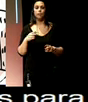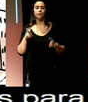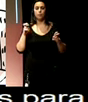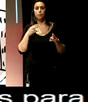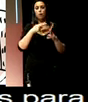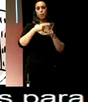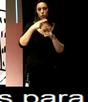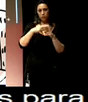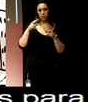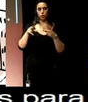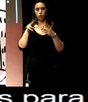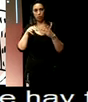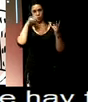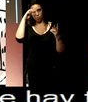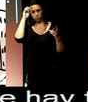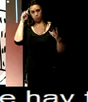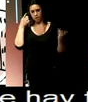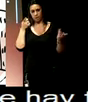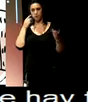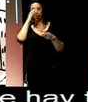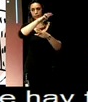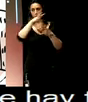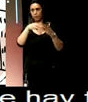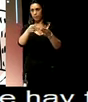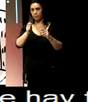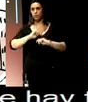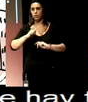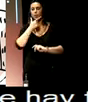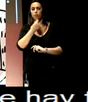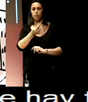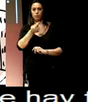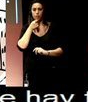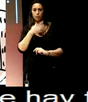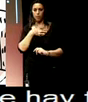that facilitates this kind and this culture of